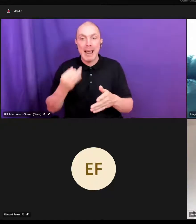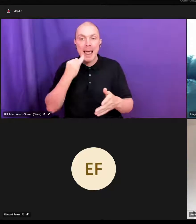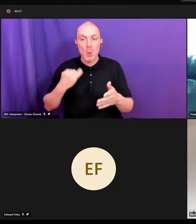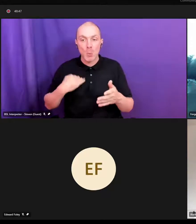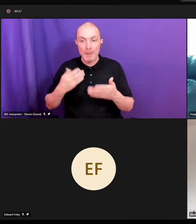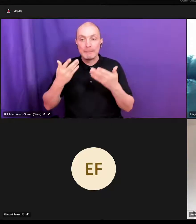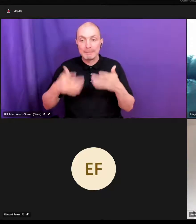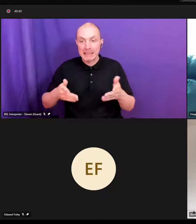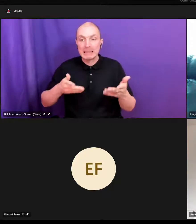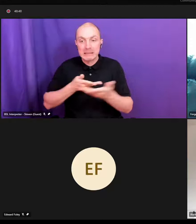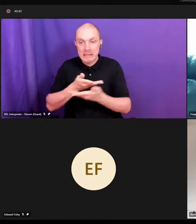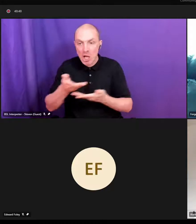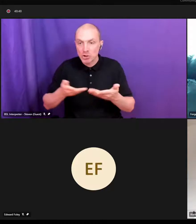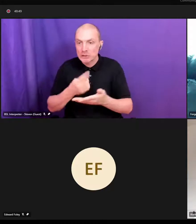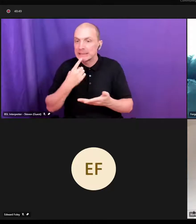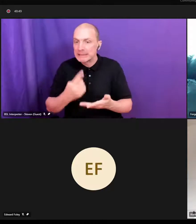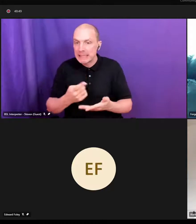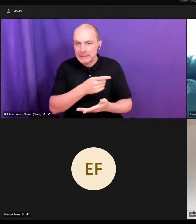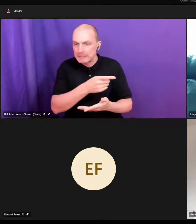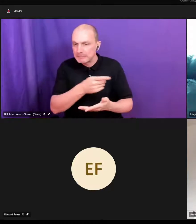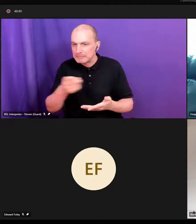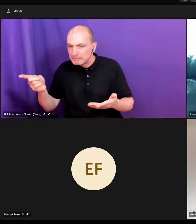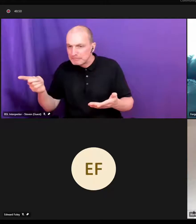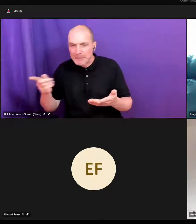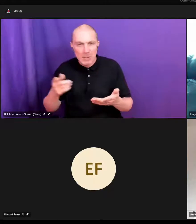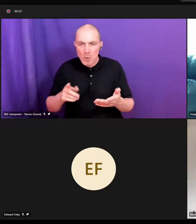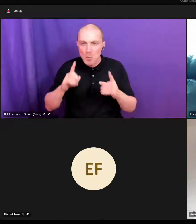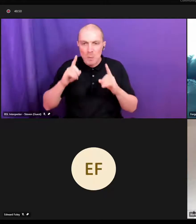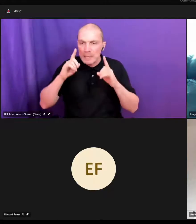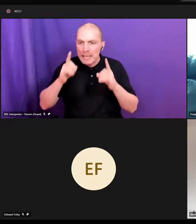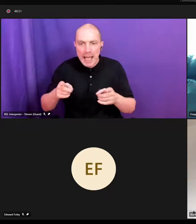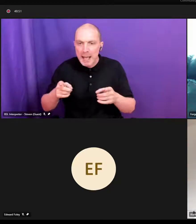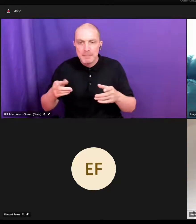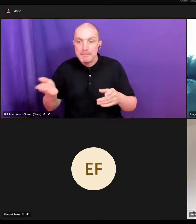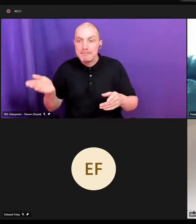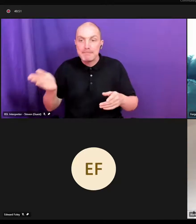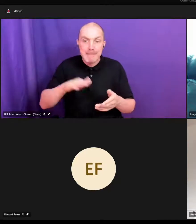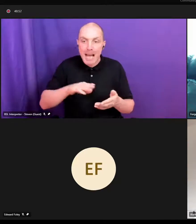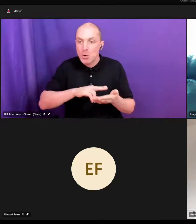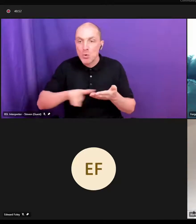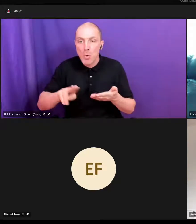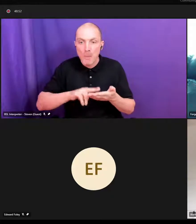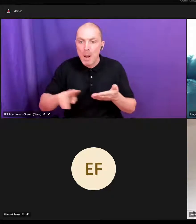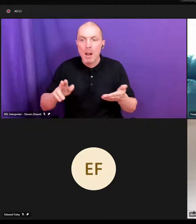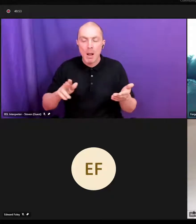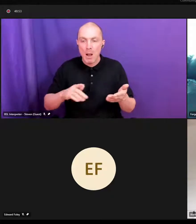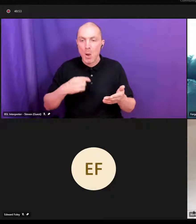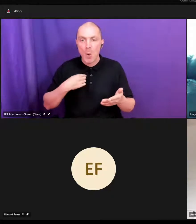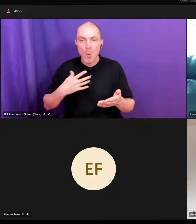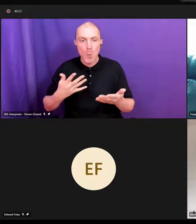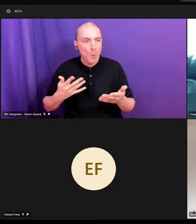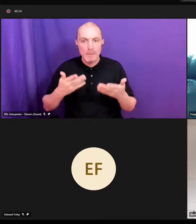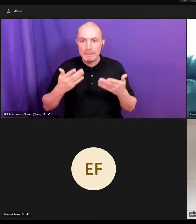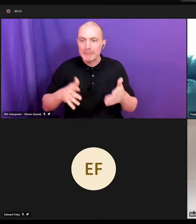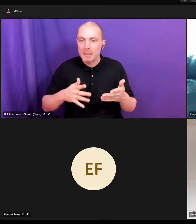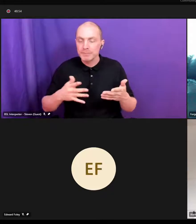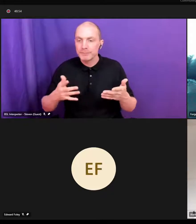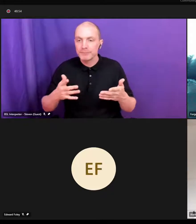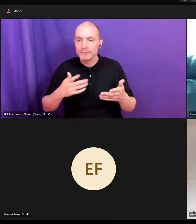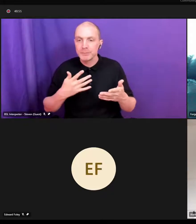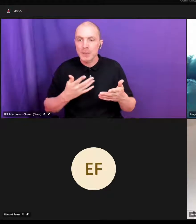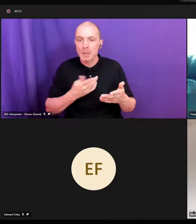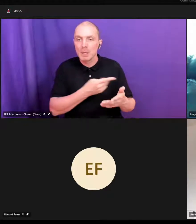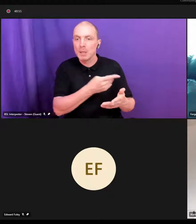service where we can't recover, or we can't fully recover, because we're relying on other vehicles, for example, in refuse collection or in